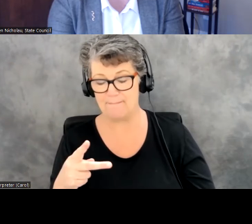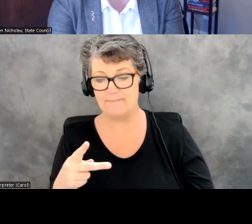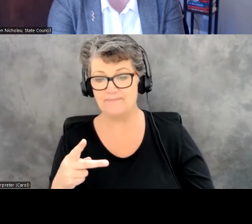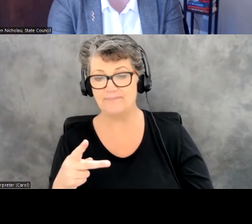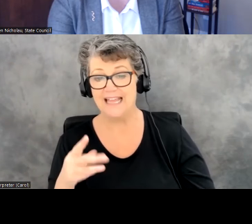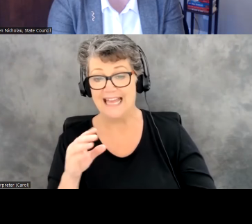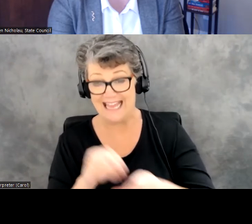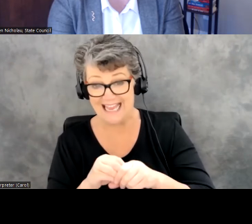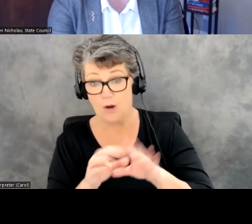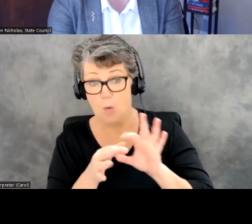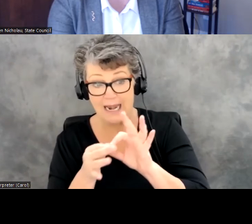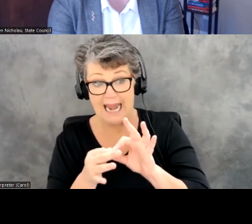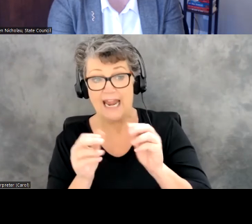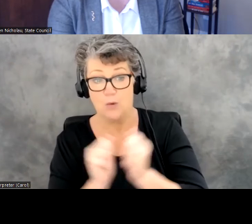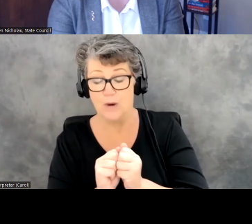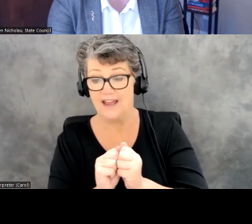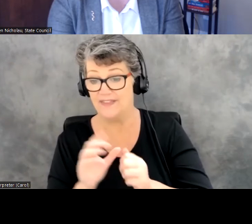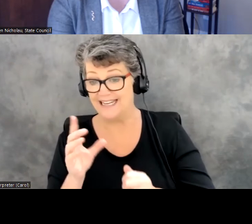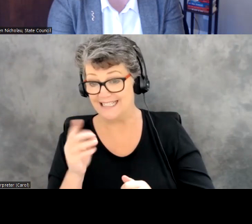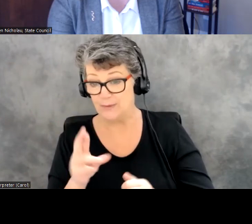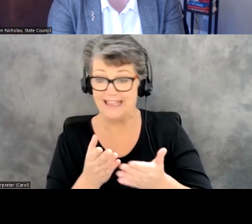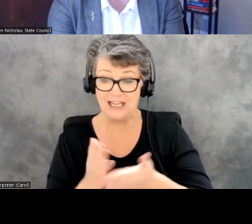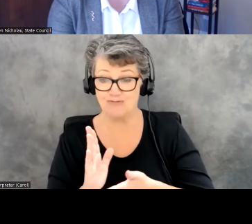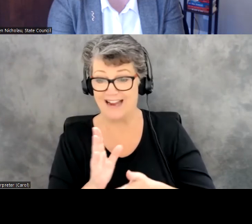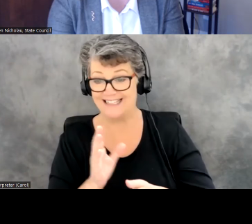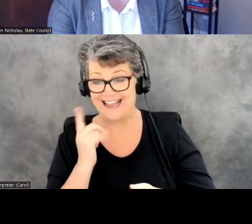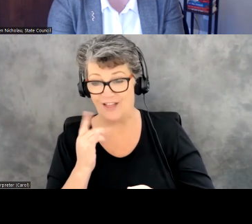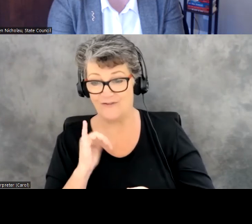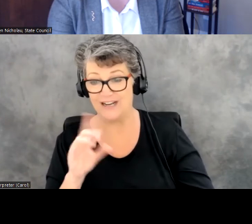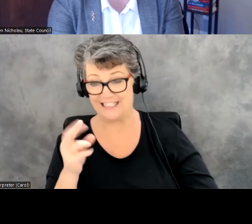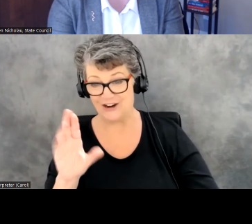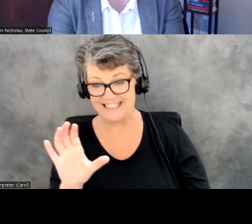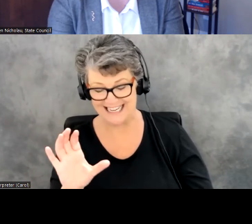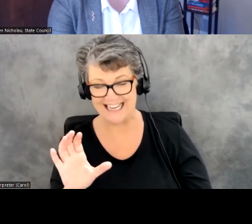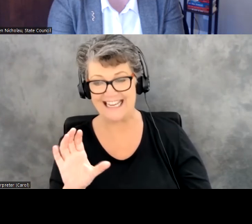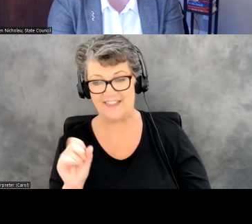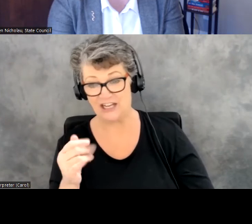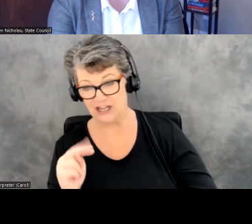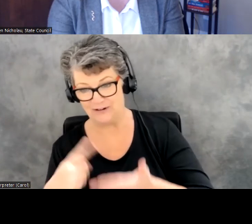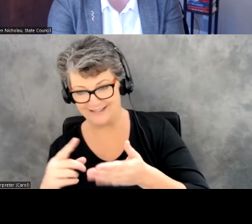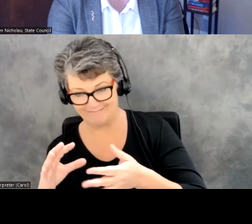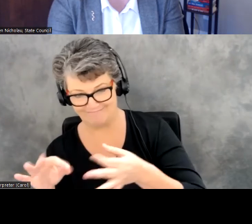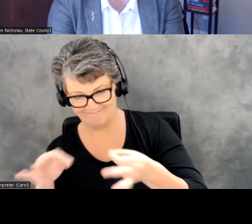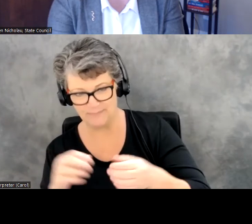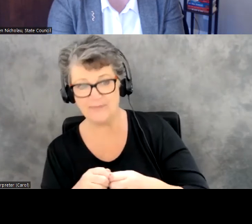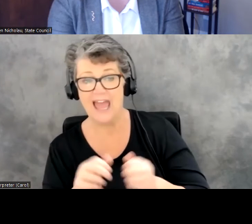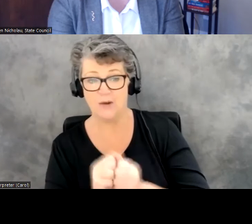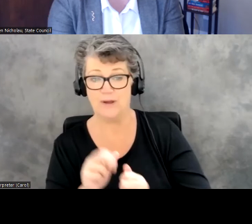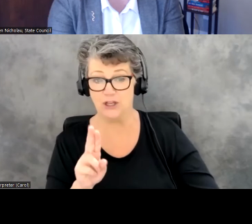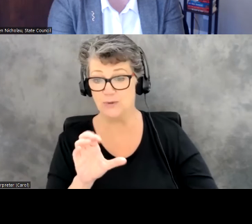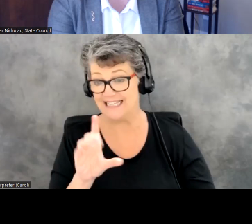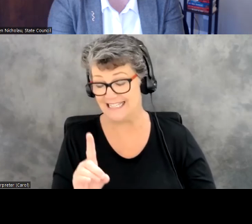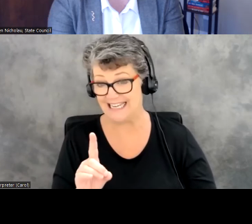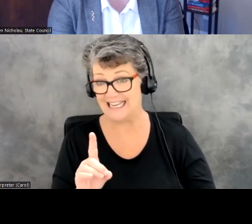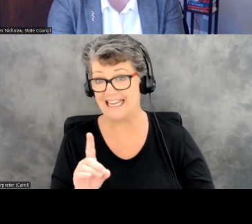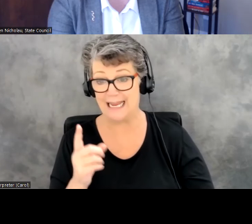program in coordination with Disability Rights California that Sheridan talked to you about, and with the UC